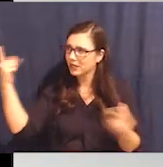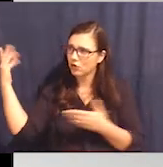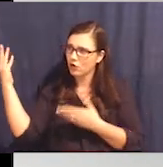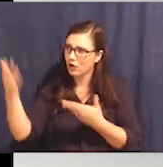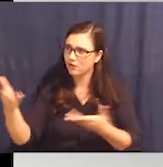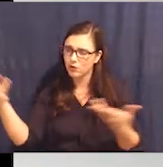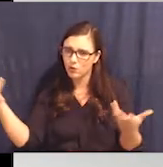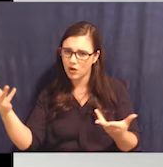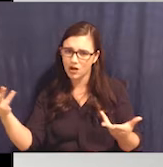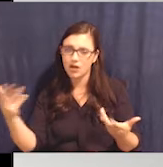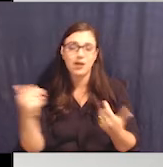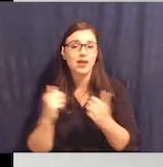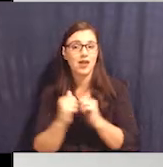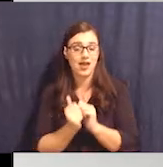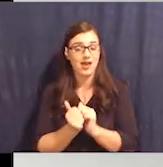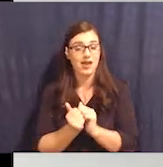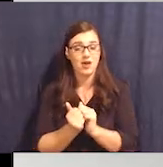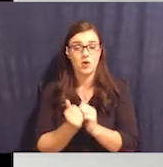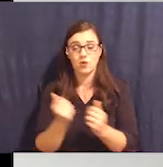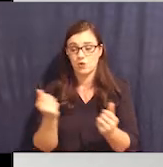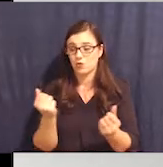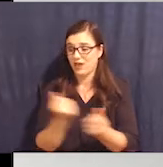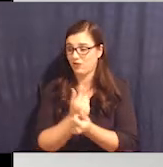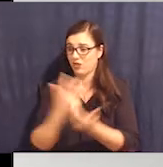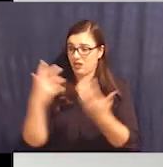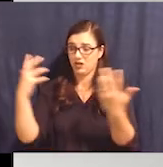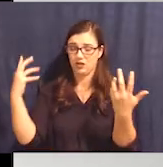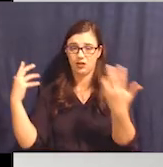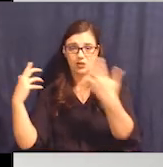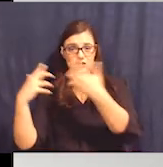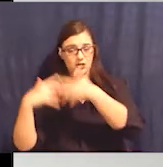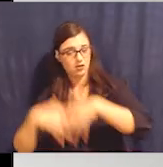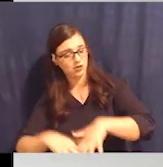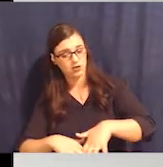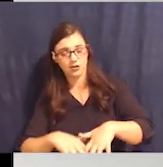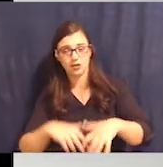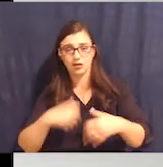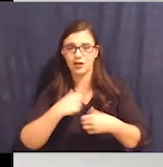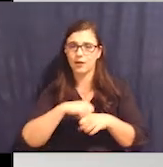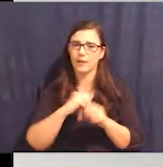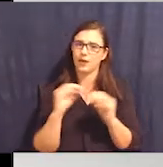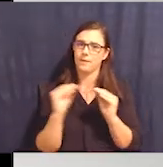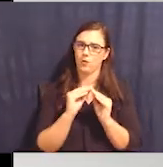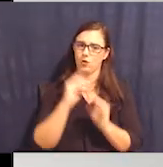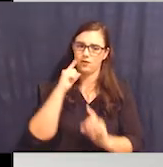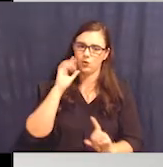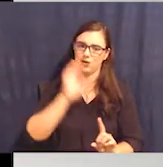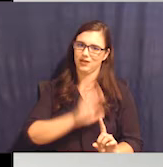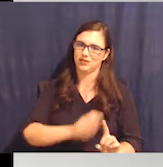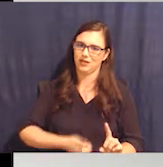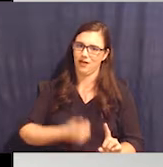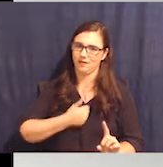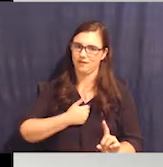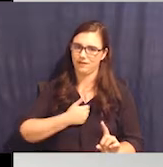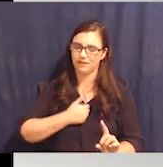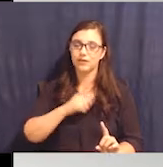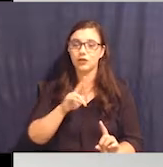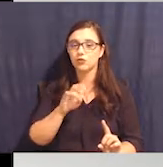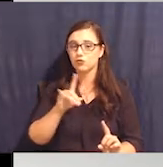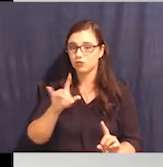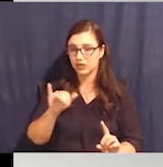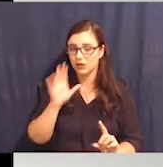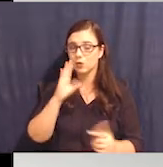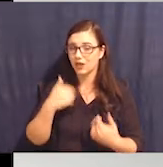government offered, and how could I make everything work together and create more for his